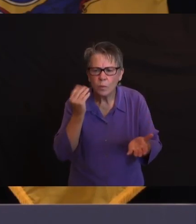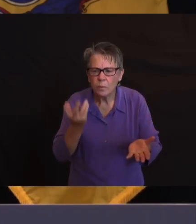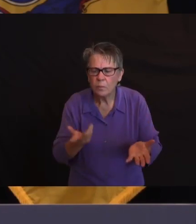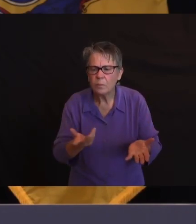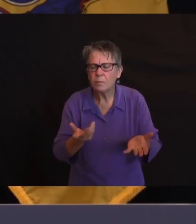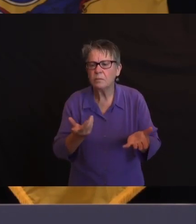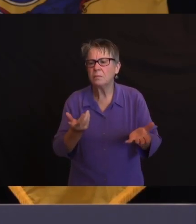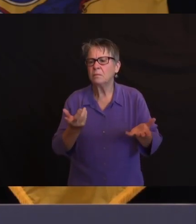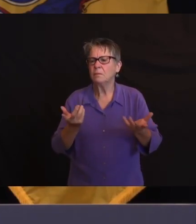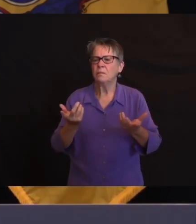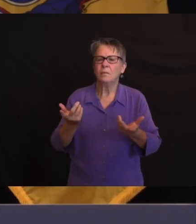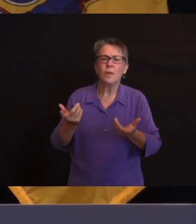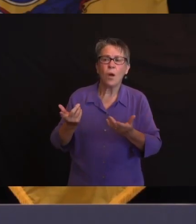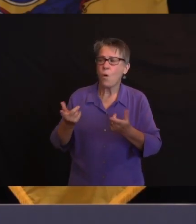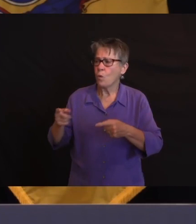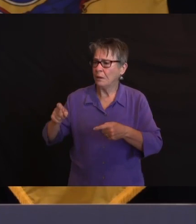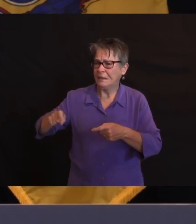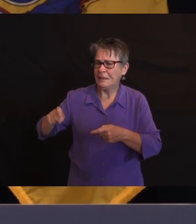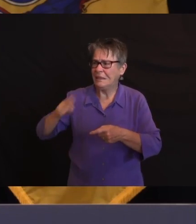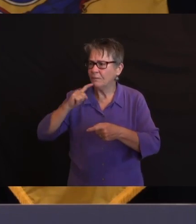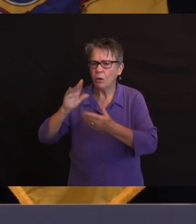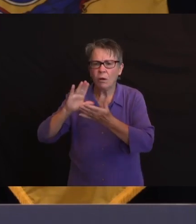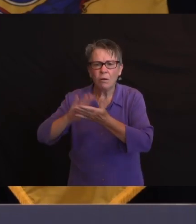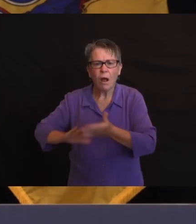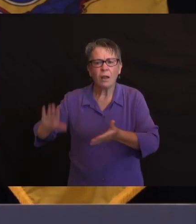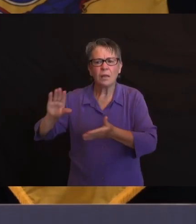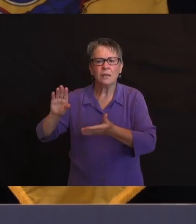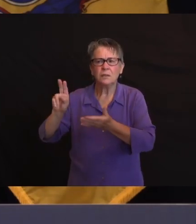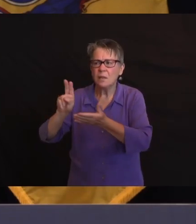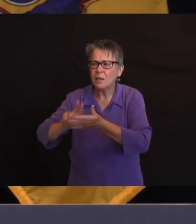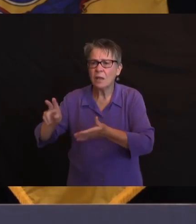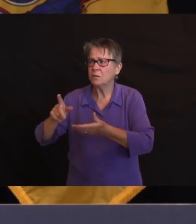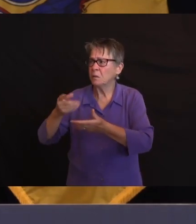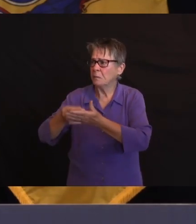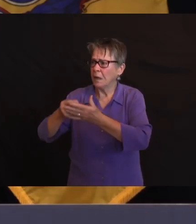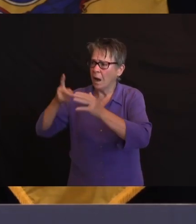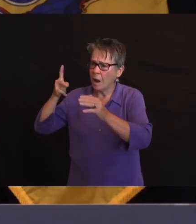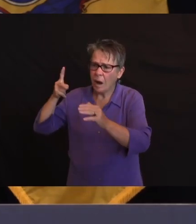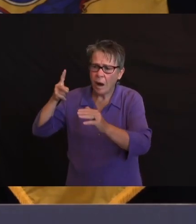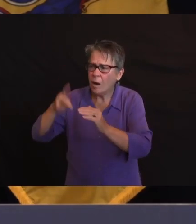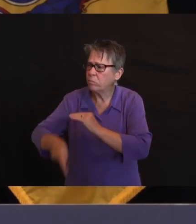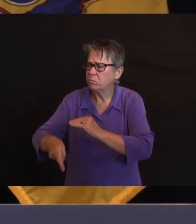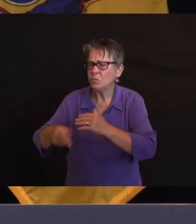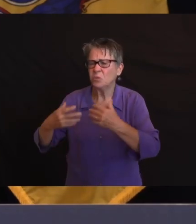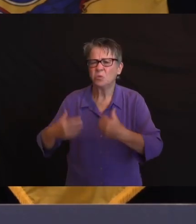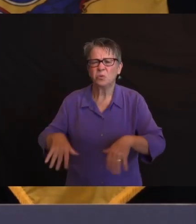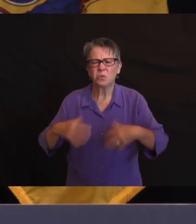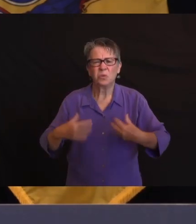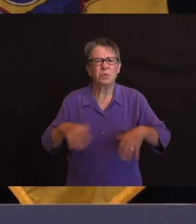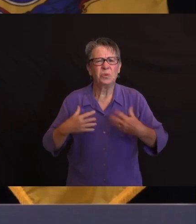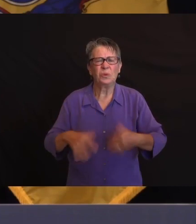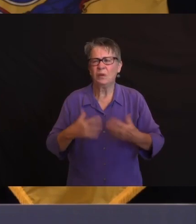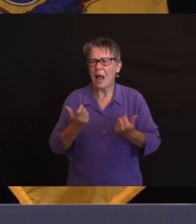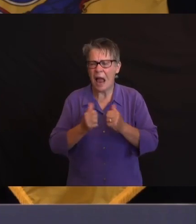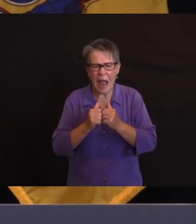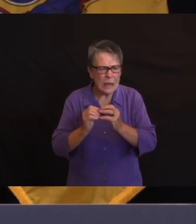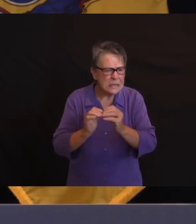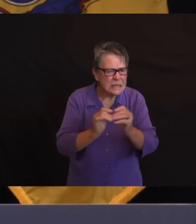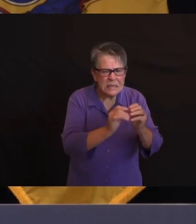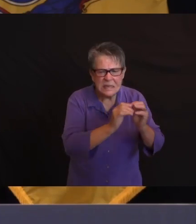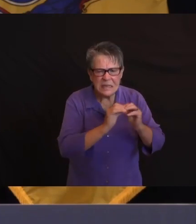all due respect, these are overwhelmingly bubbling up from communities of both sides of the aisle. And I'd say the phrase that's been